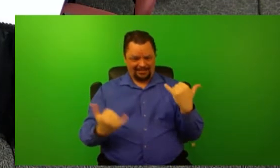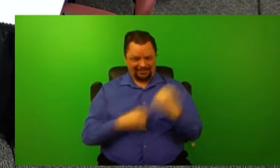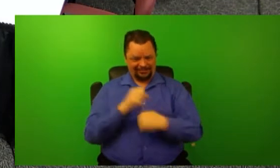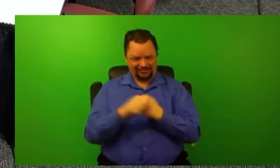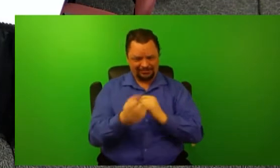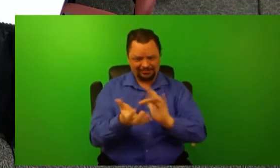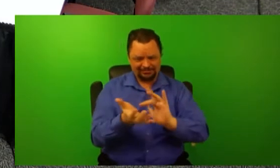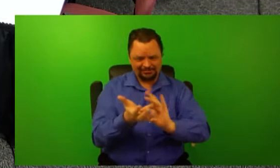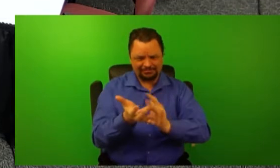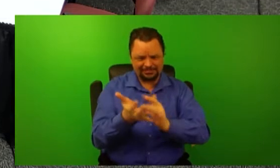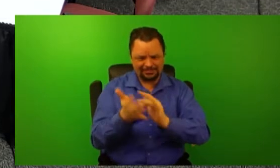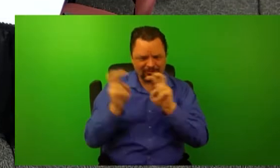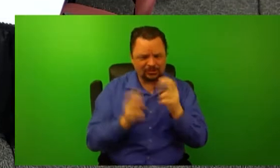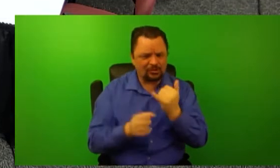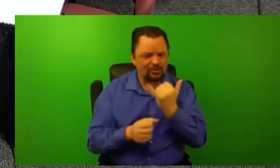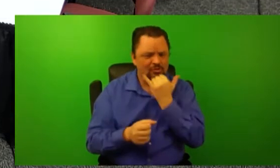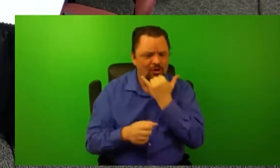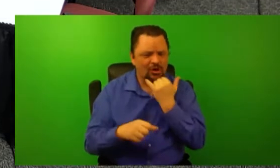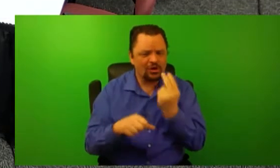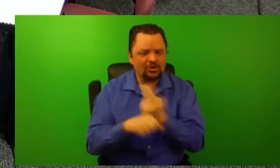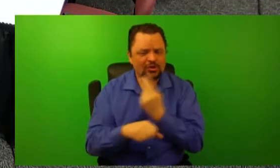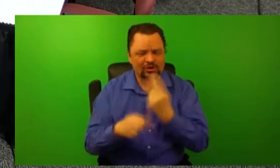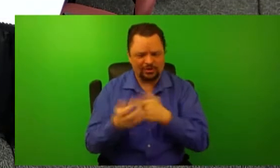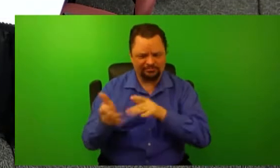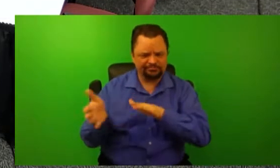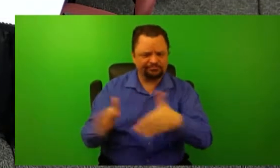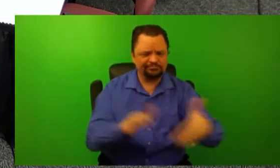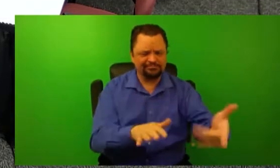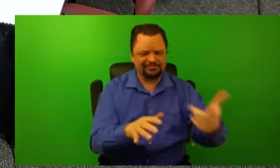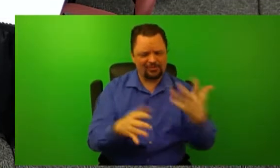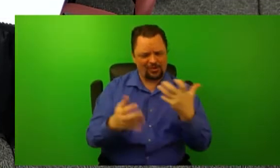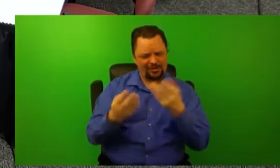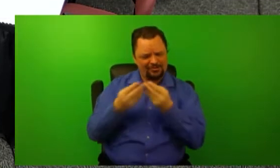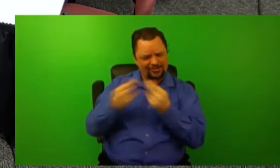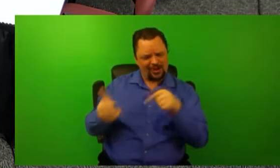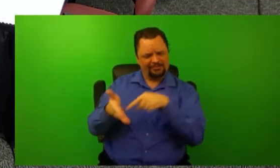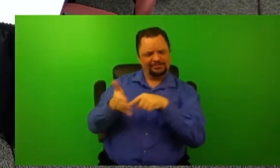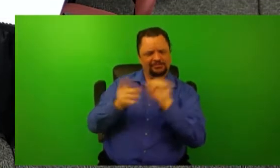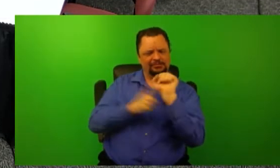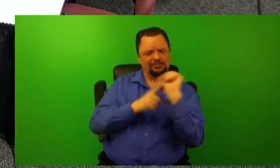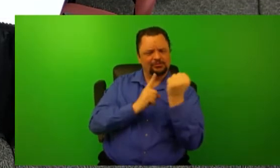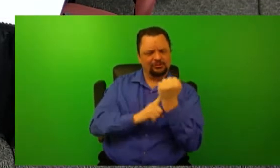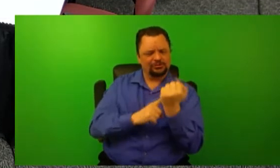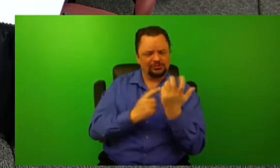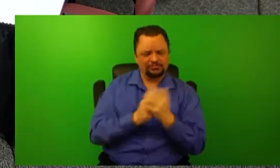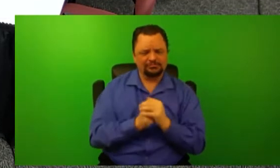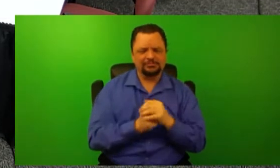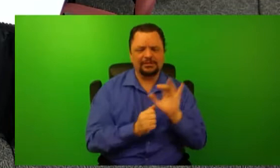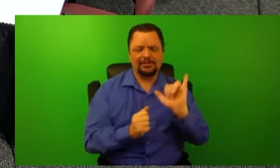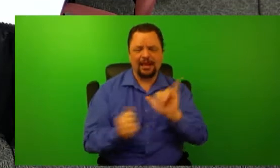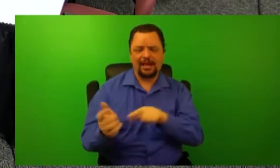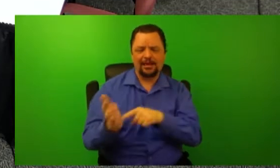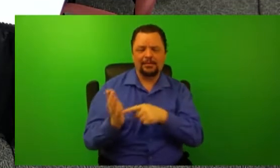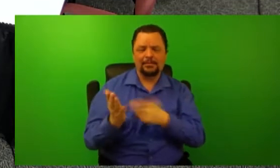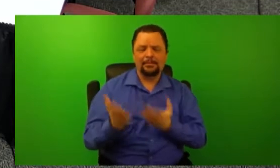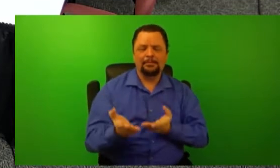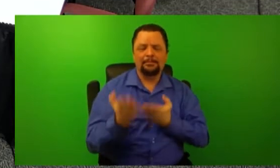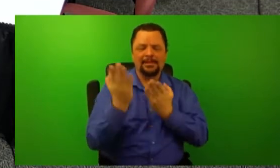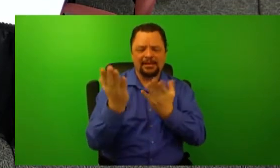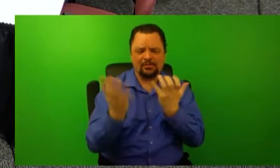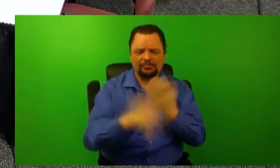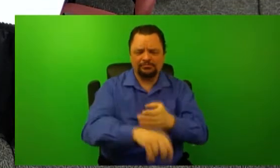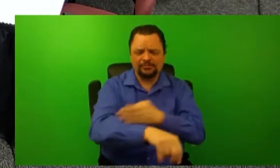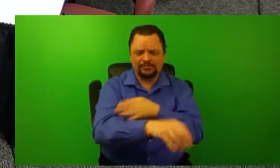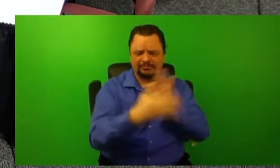addressed, and bills that would get rid of the fact that fentanyl is no longer